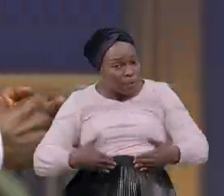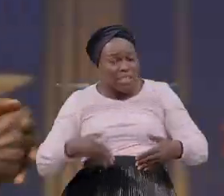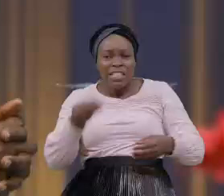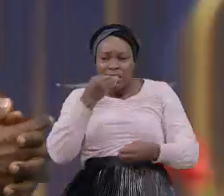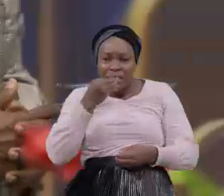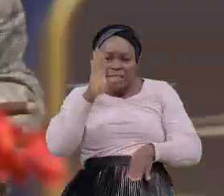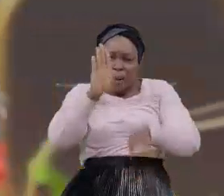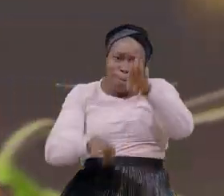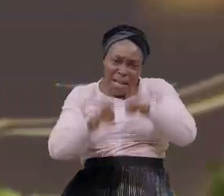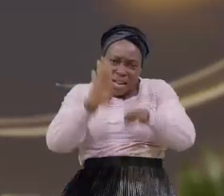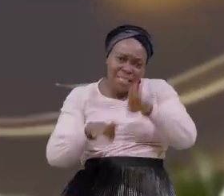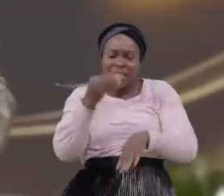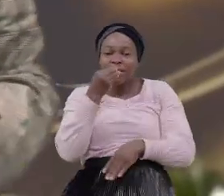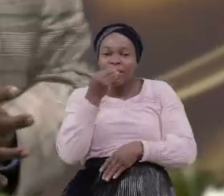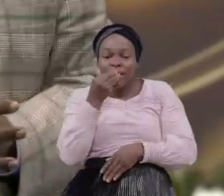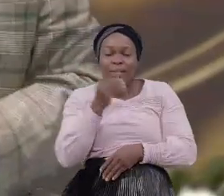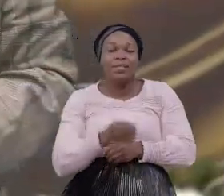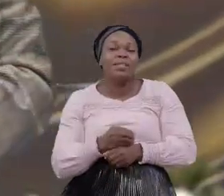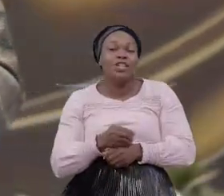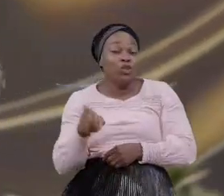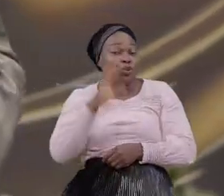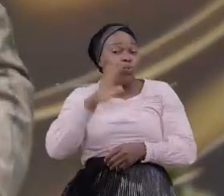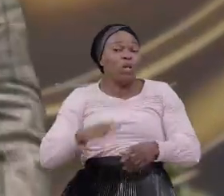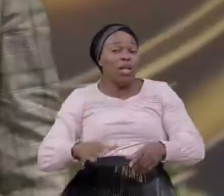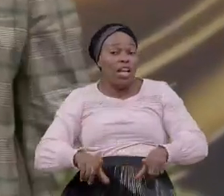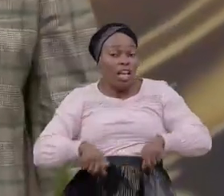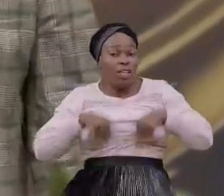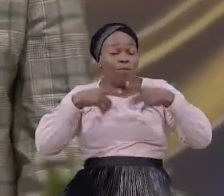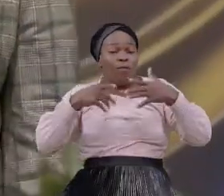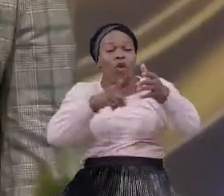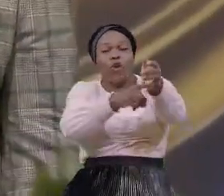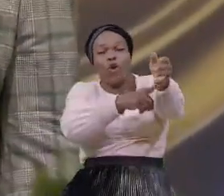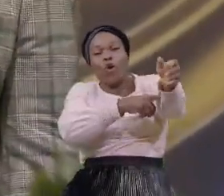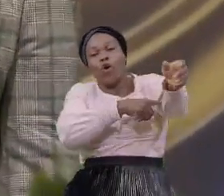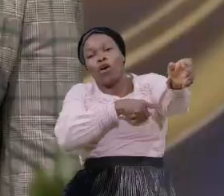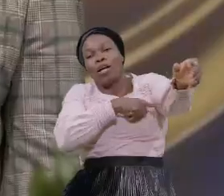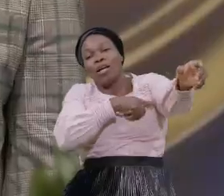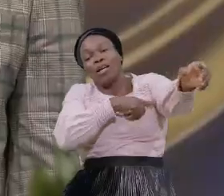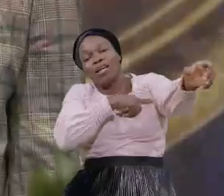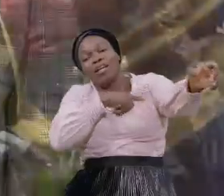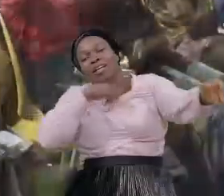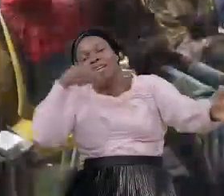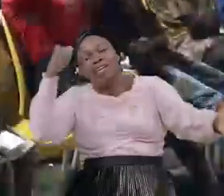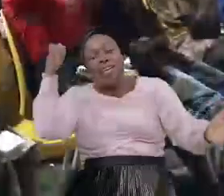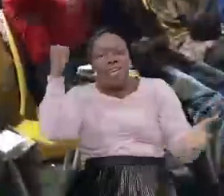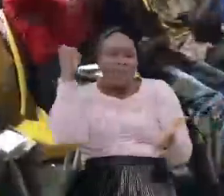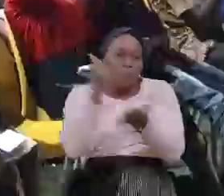will live long. I'm looking at somebody there that will live long. Where are